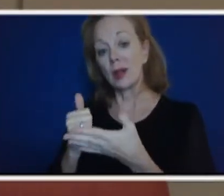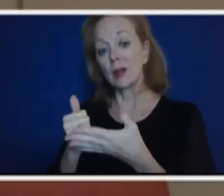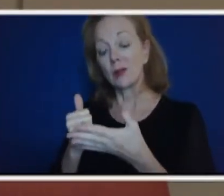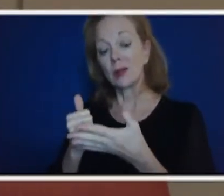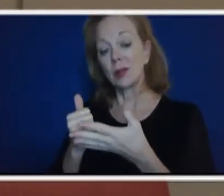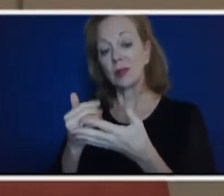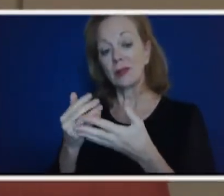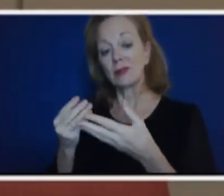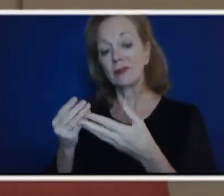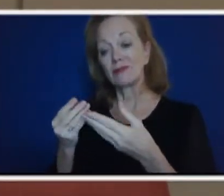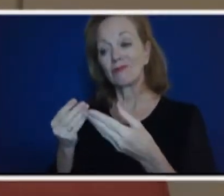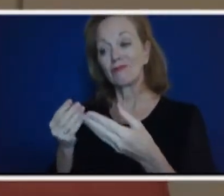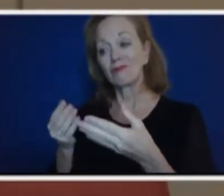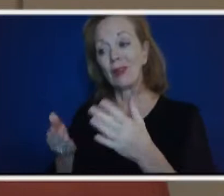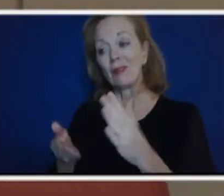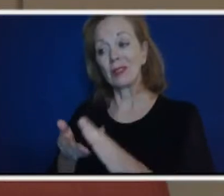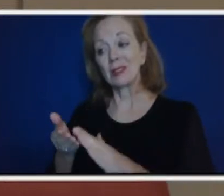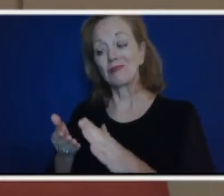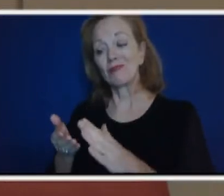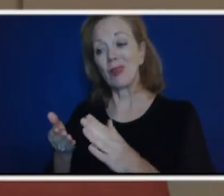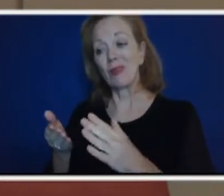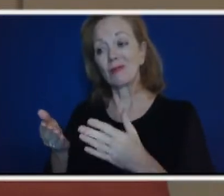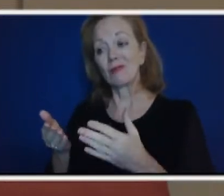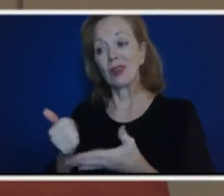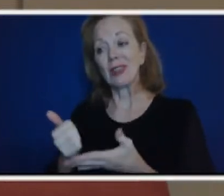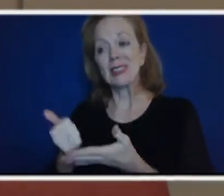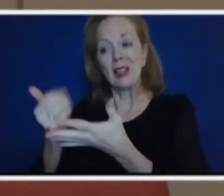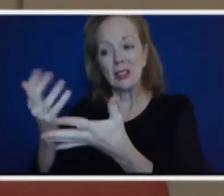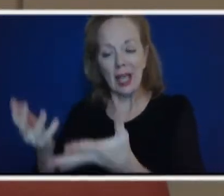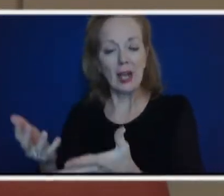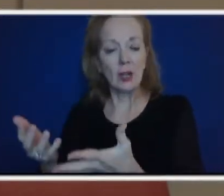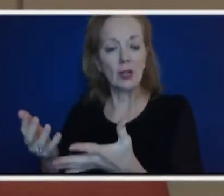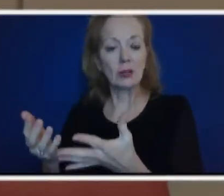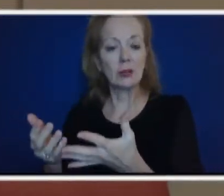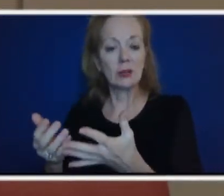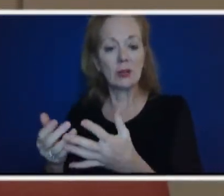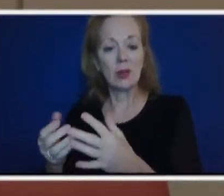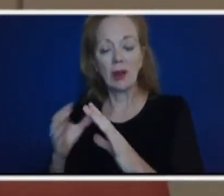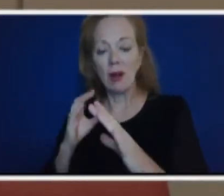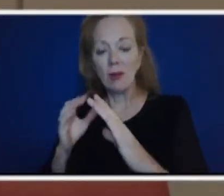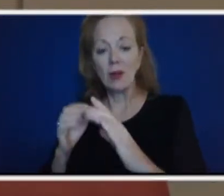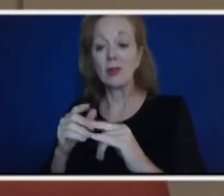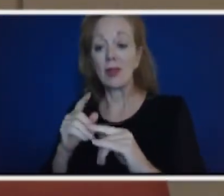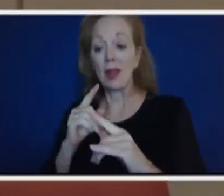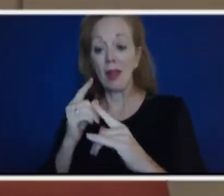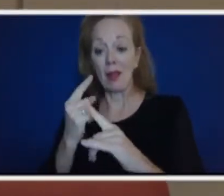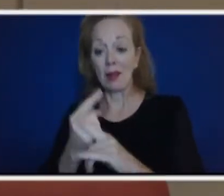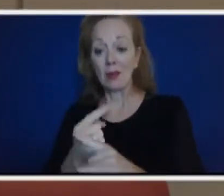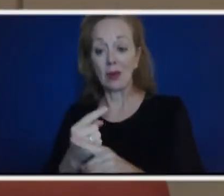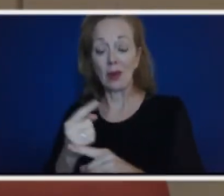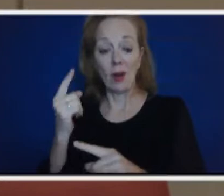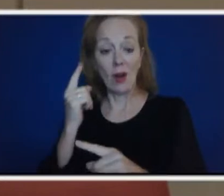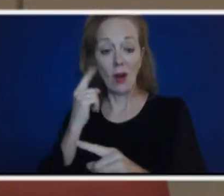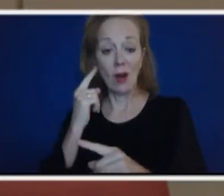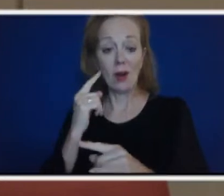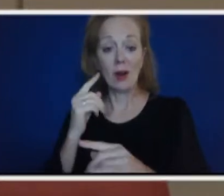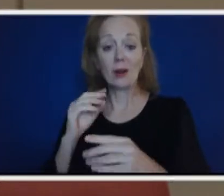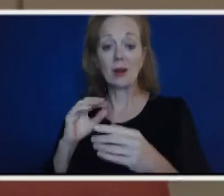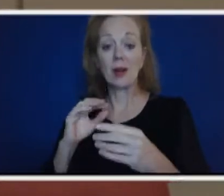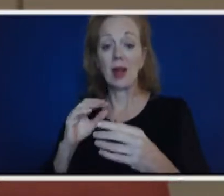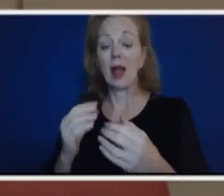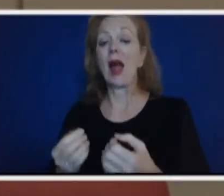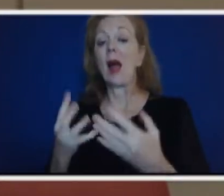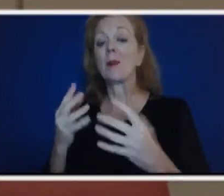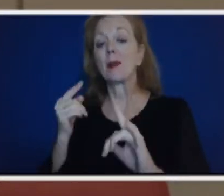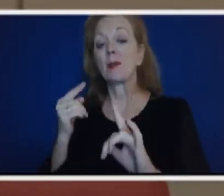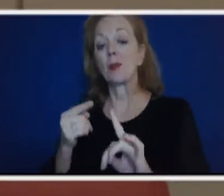facilitator in those conversations, to make sure that they are adequately heard in terms of the number of points that